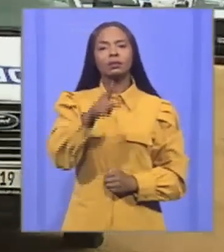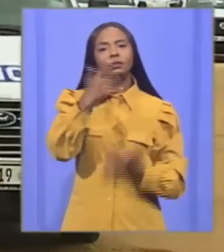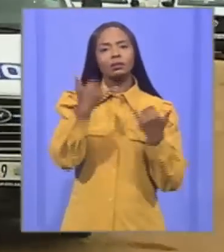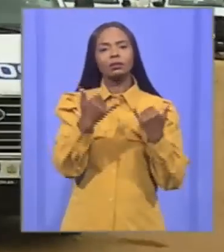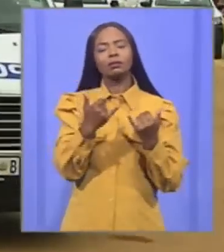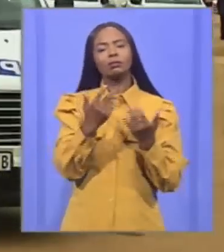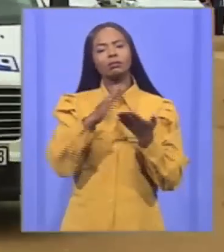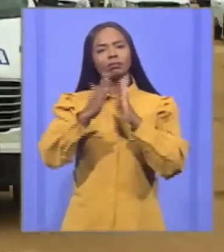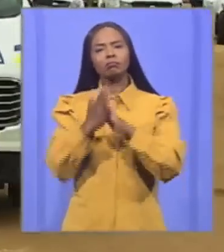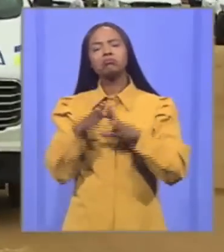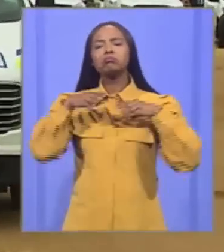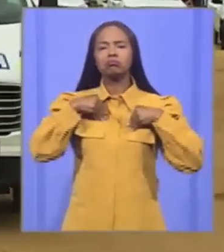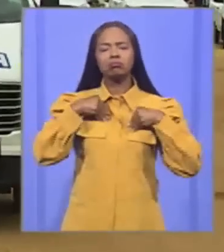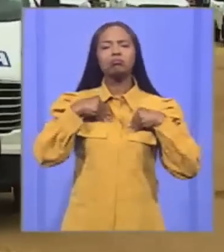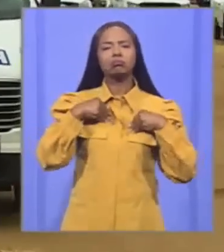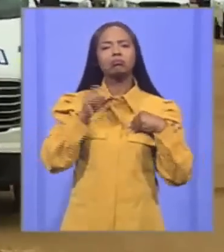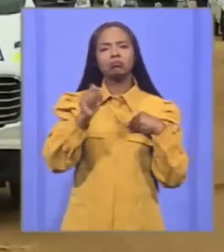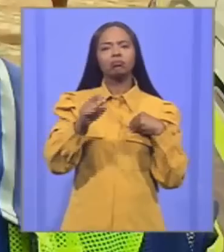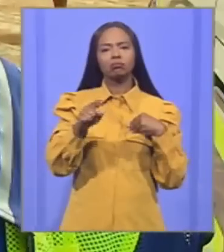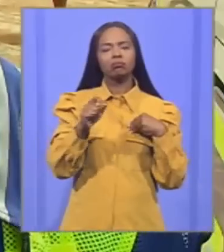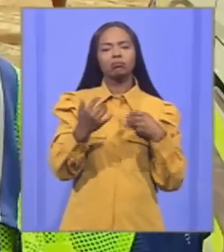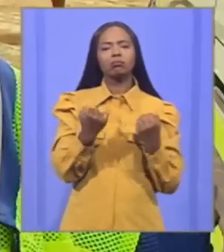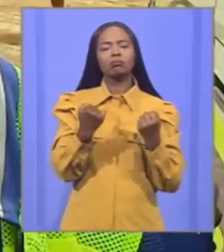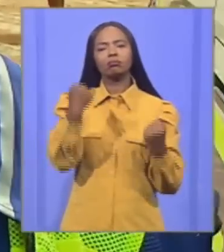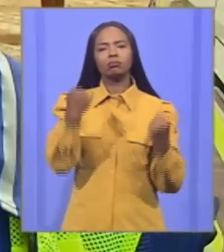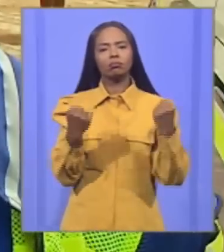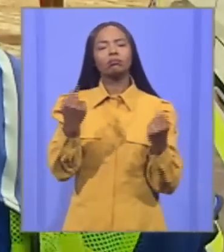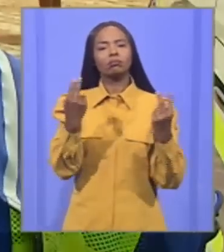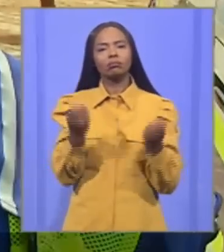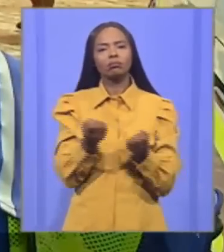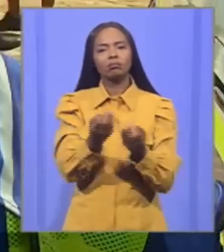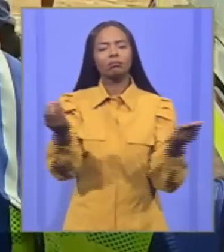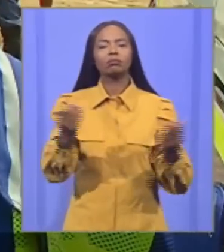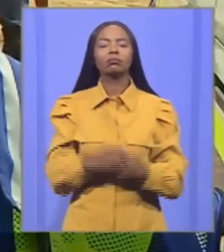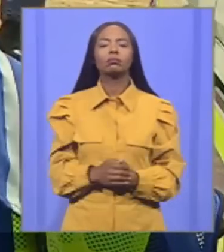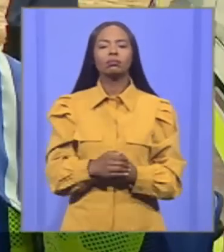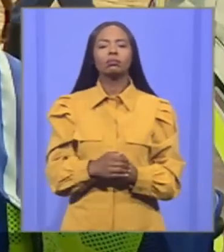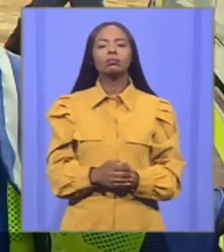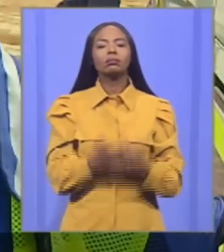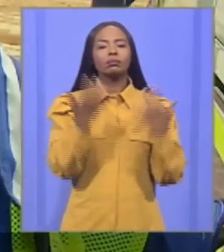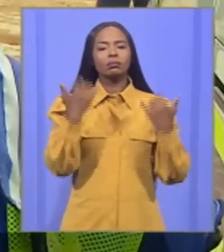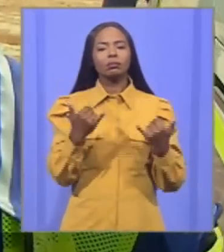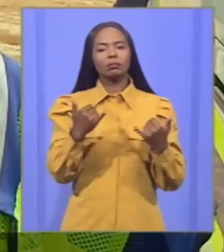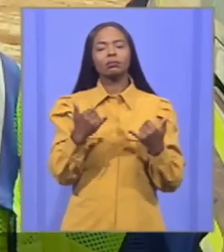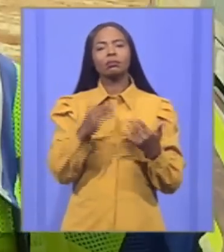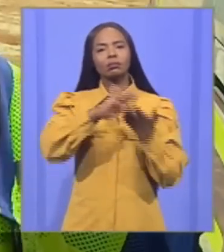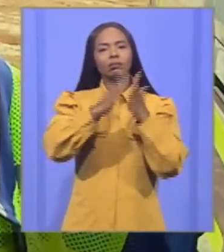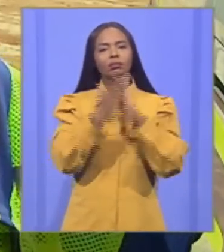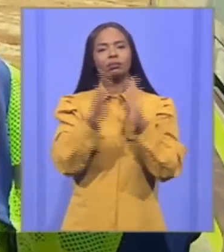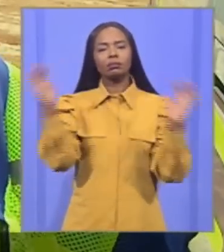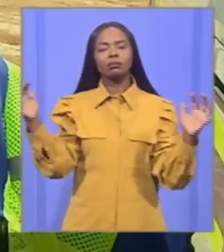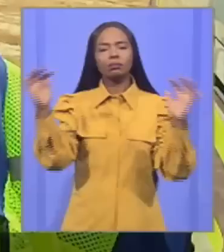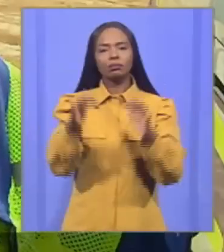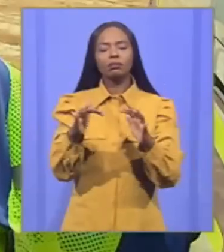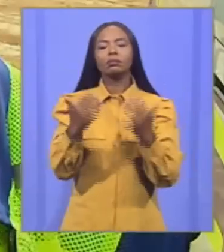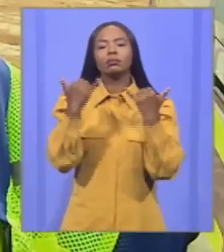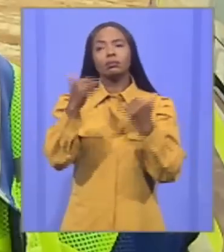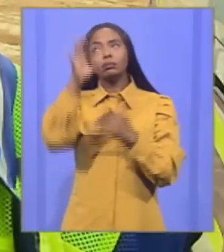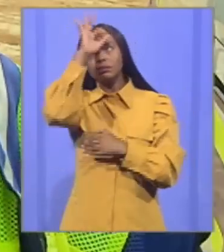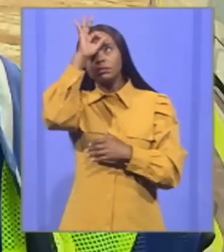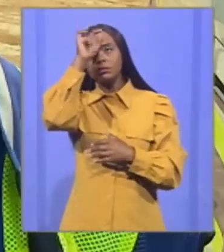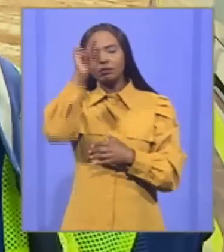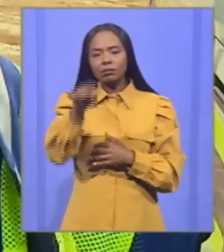kgato eno. Re dia boipiletso re lena setšhaba ka moka emelelang ka maoto le tleng mamotlao ba le reketse